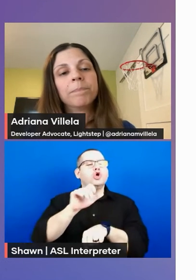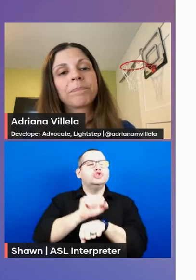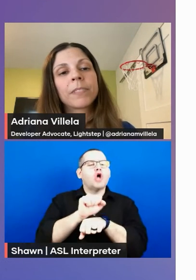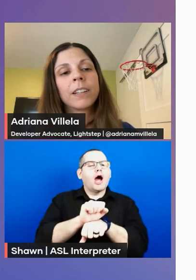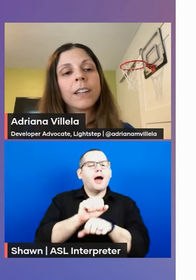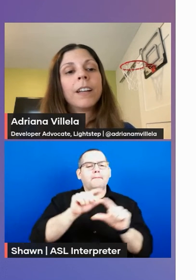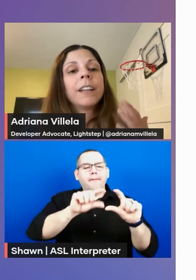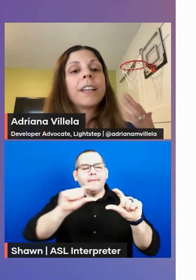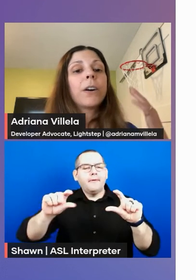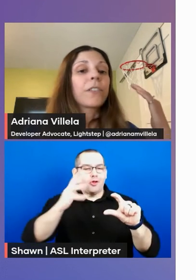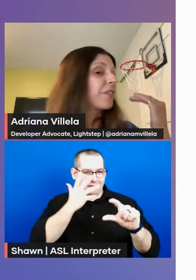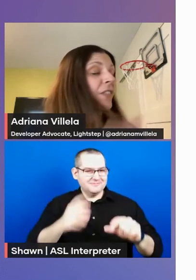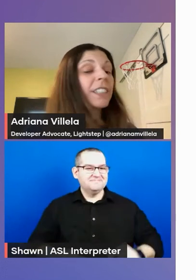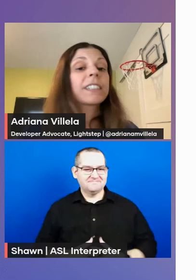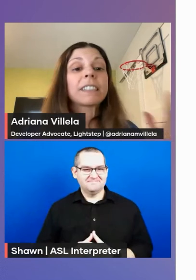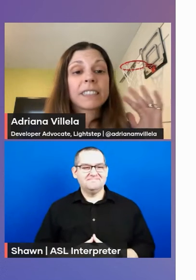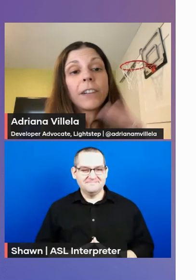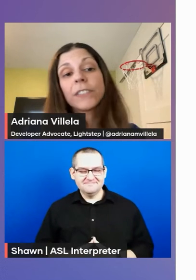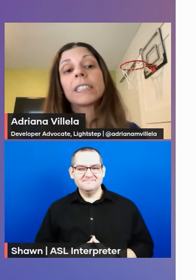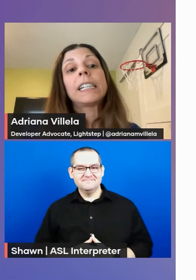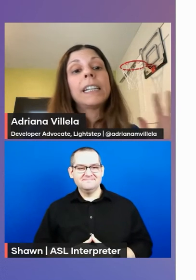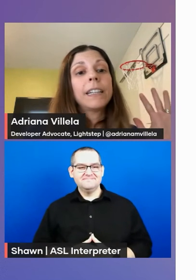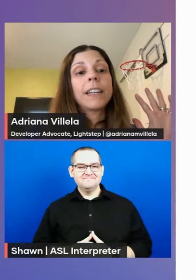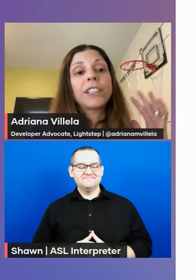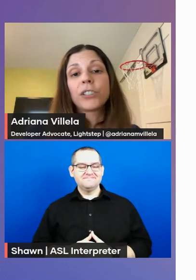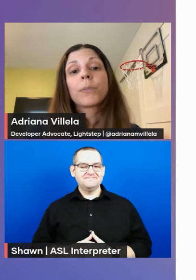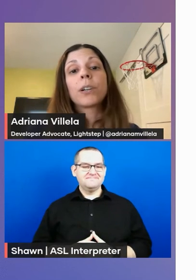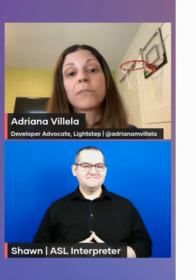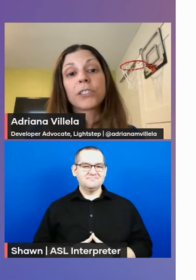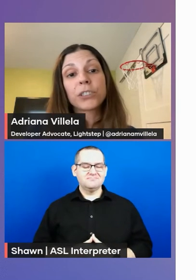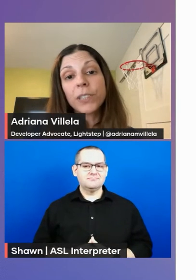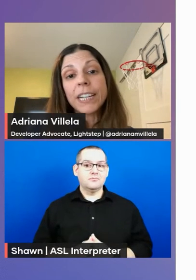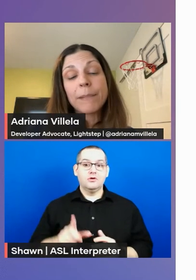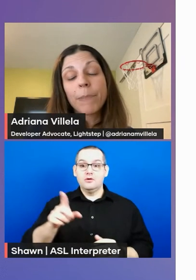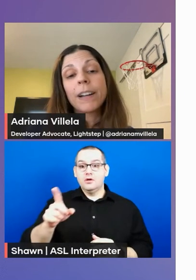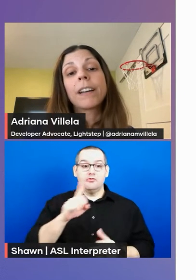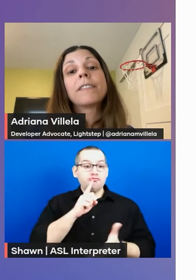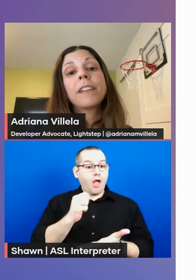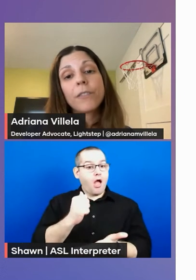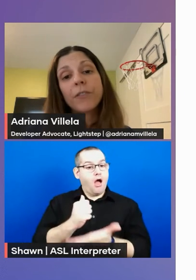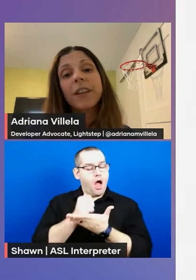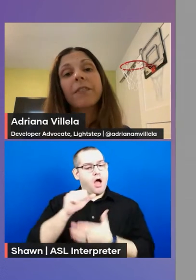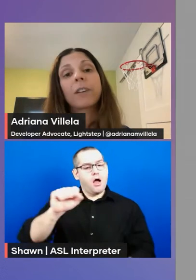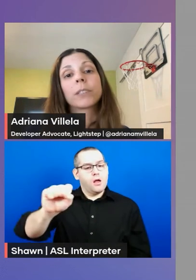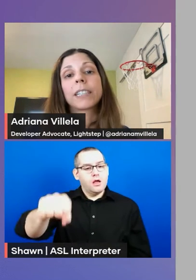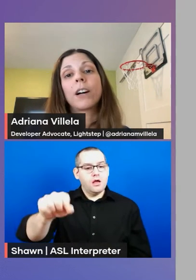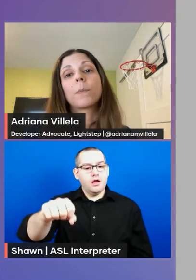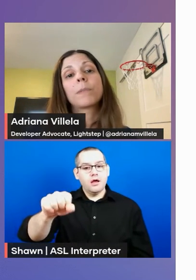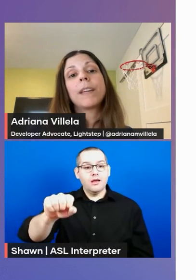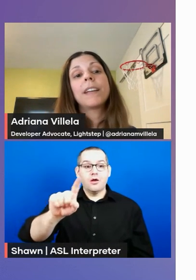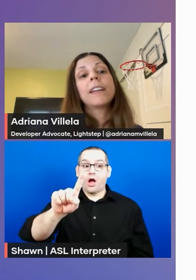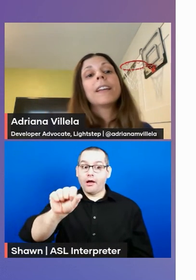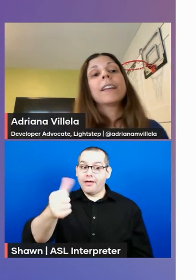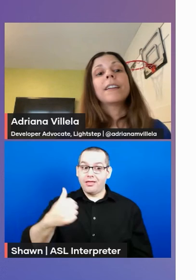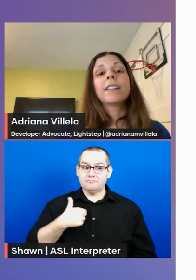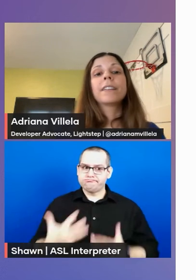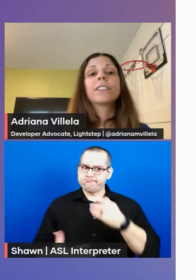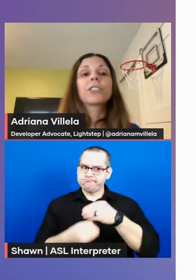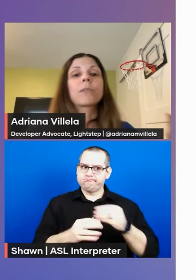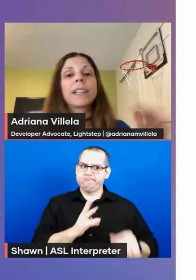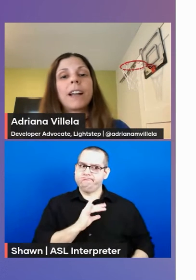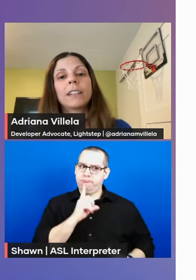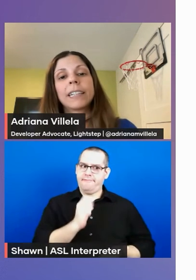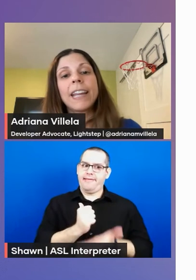up. Now, this is definitely a super helpful screen, but another thing that really helps me